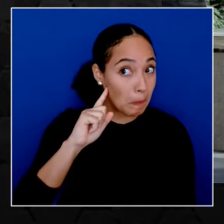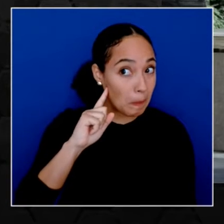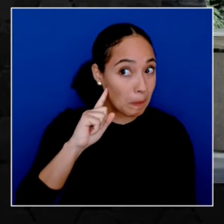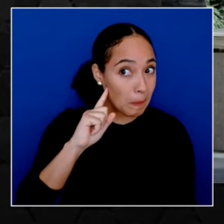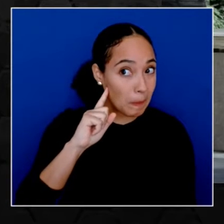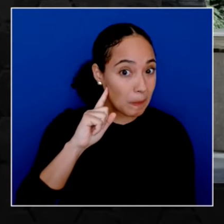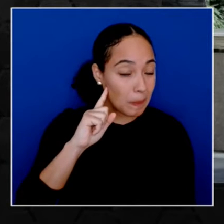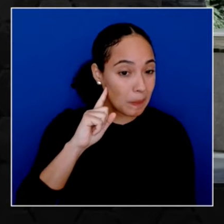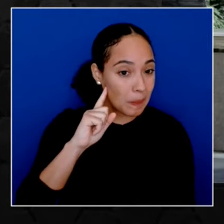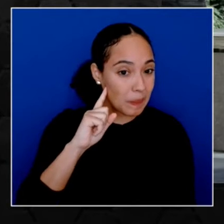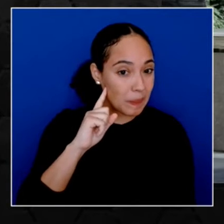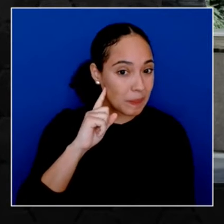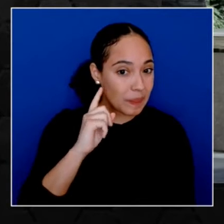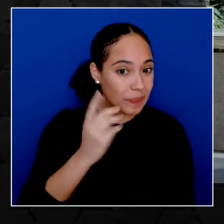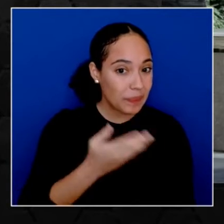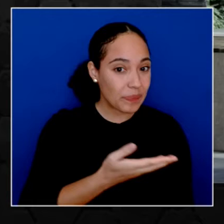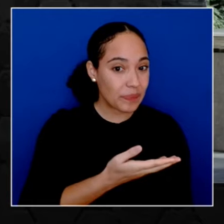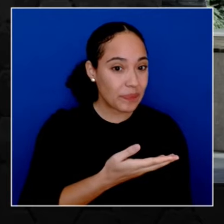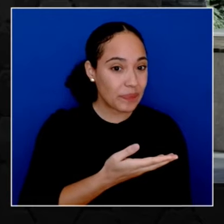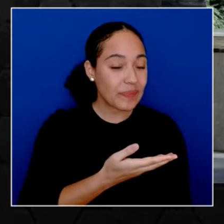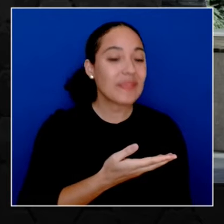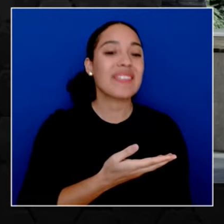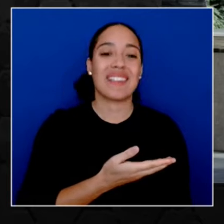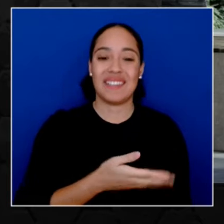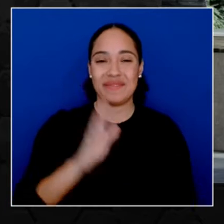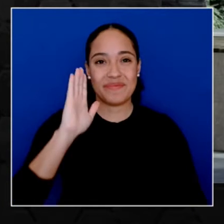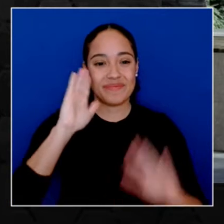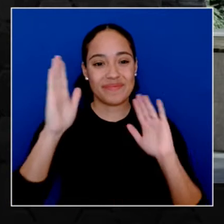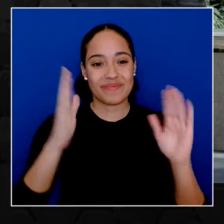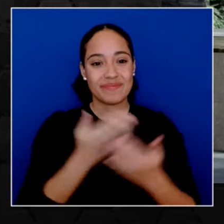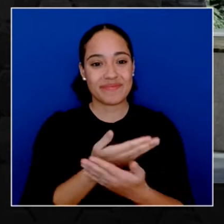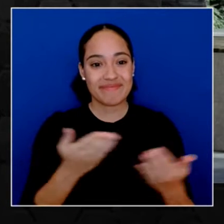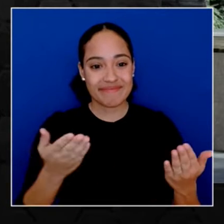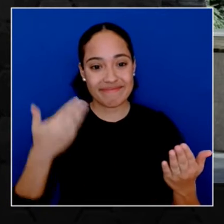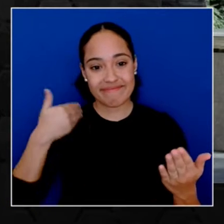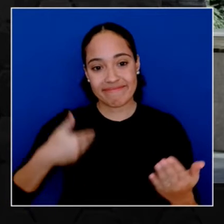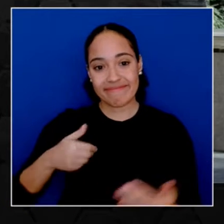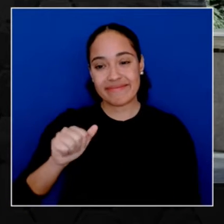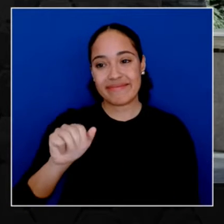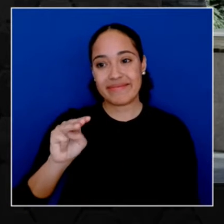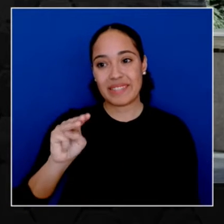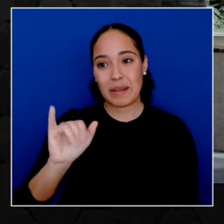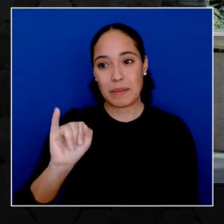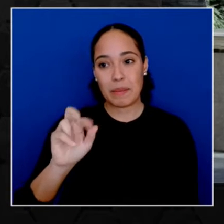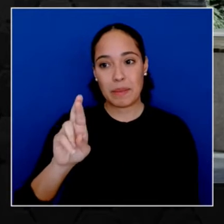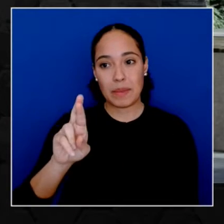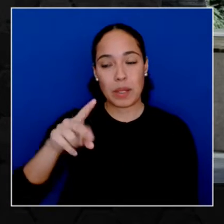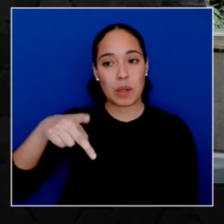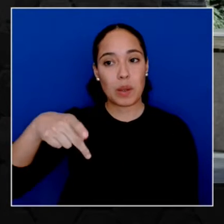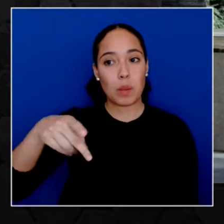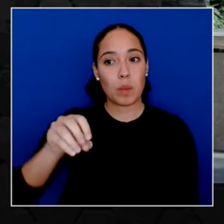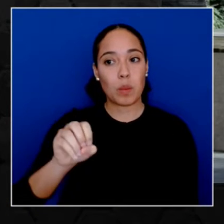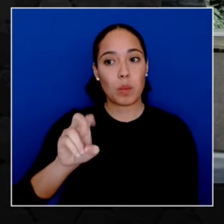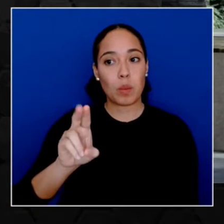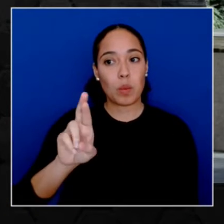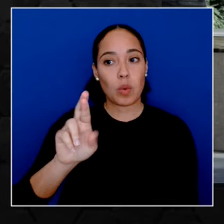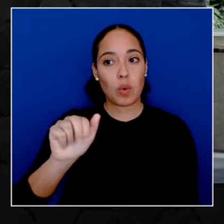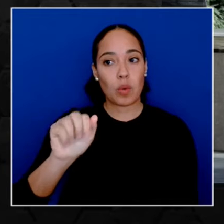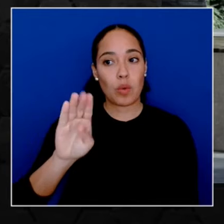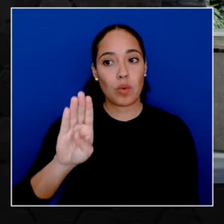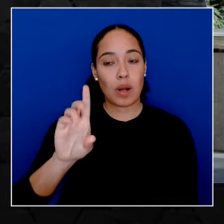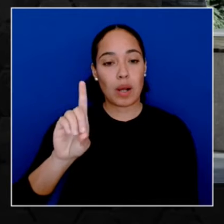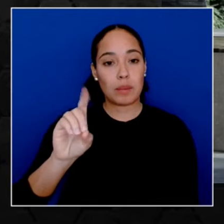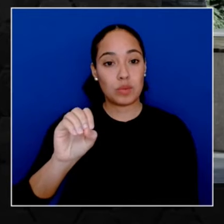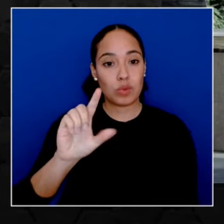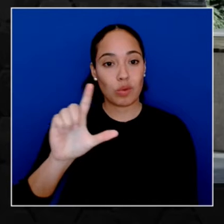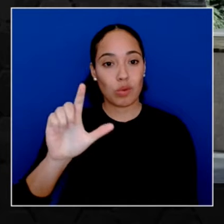The usual mistake. Okay. Hello, everybody. My name is Amir Pourabdollah. I am from Nottingham Trent